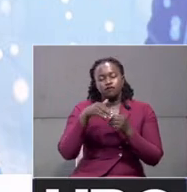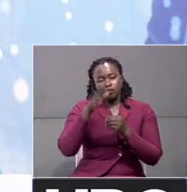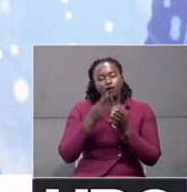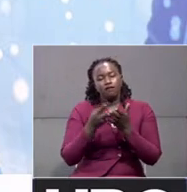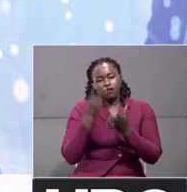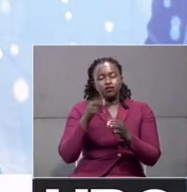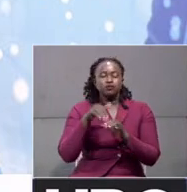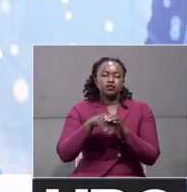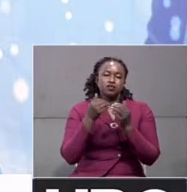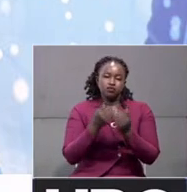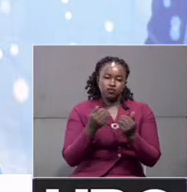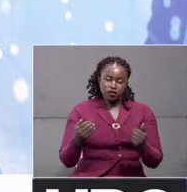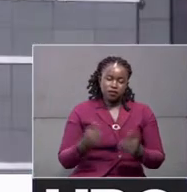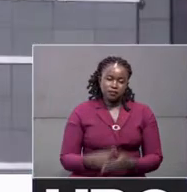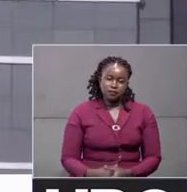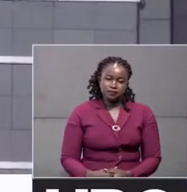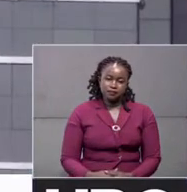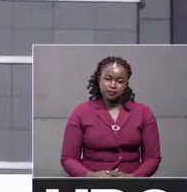values among children.